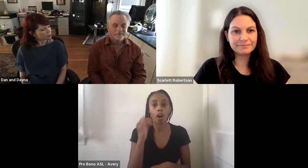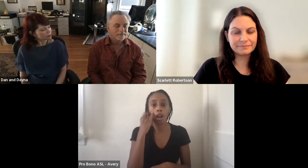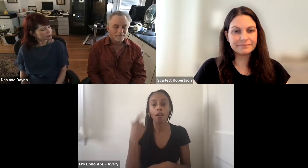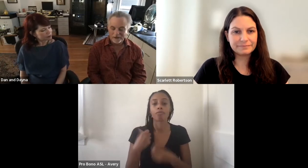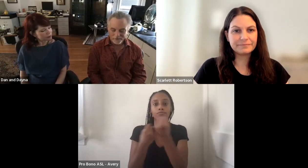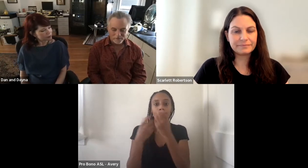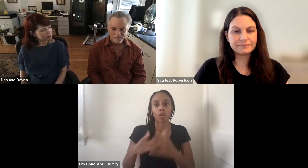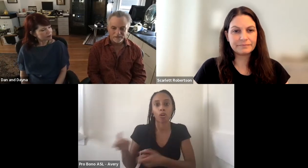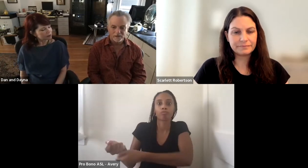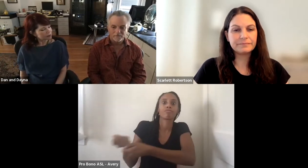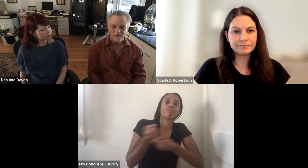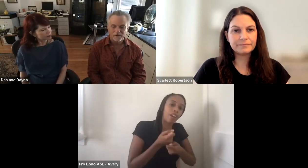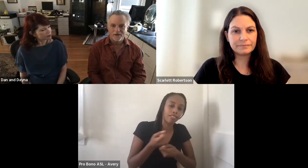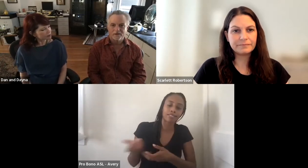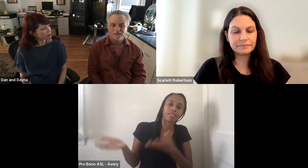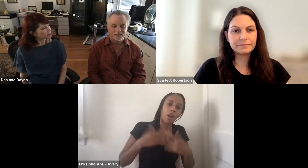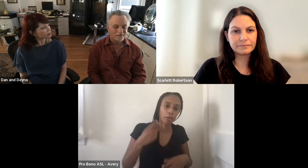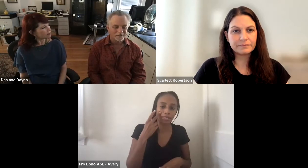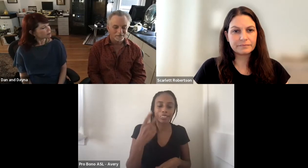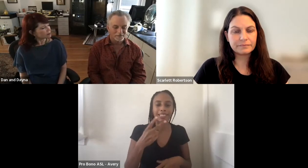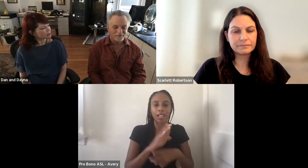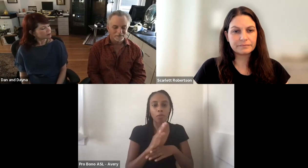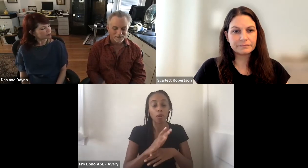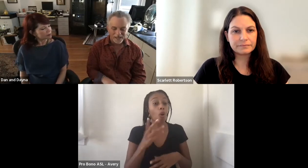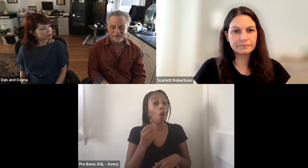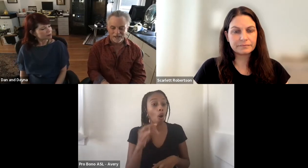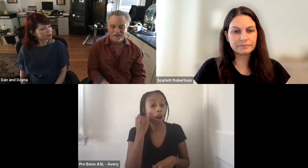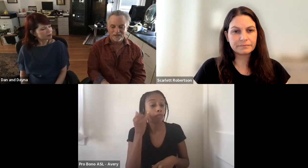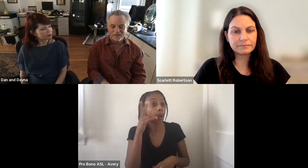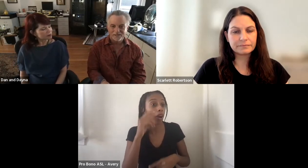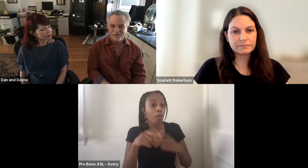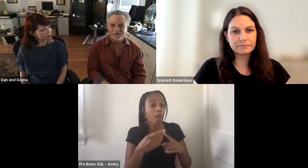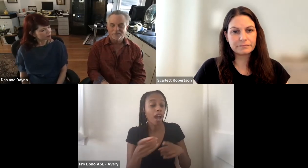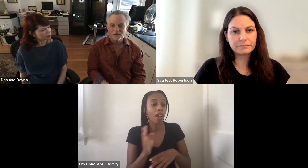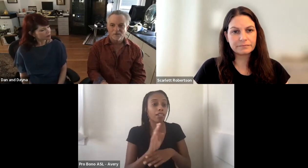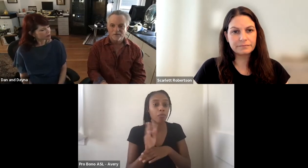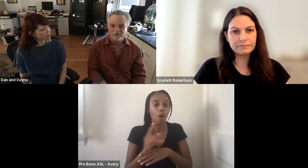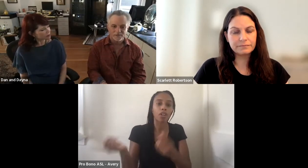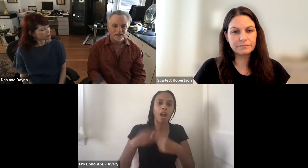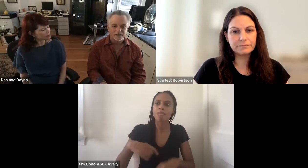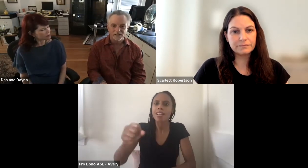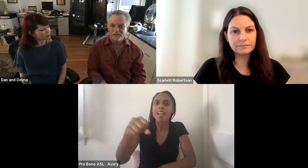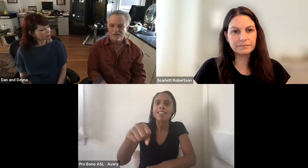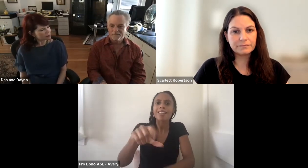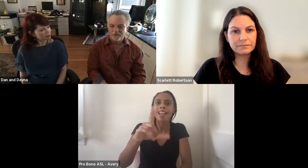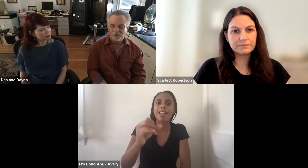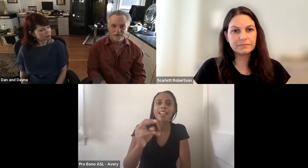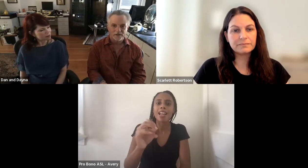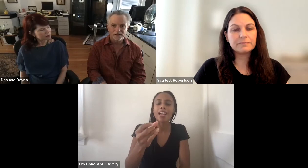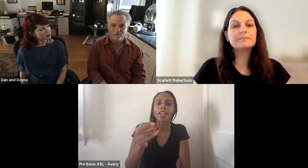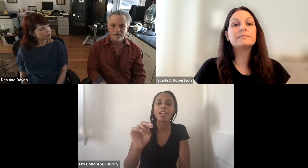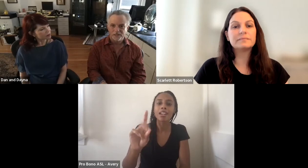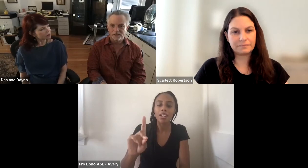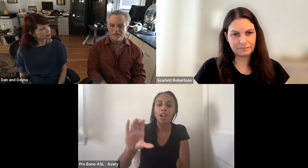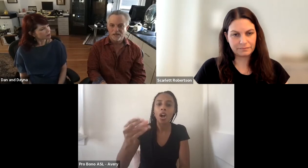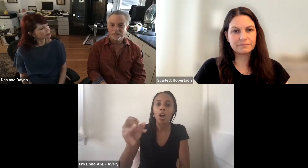heard about the movie have come out and saying that, yes, Leonard Cohen, but there's something else that is going on